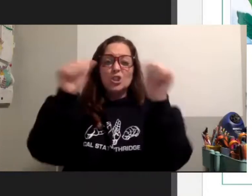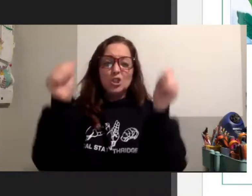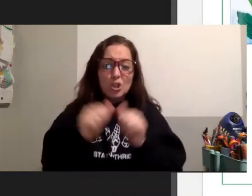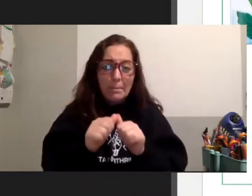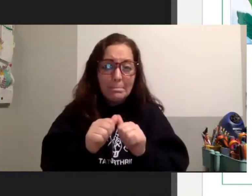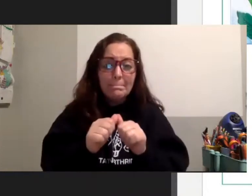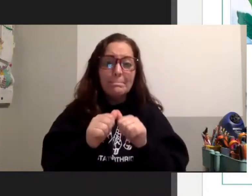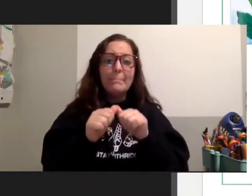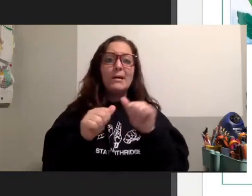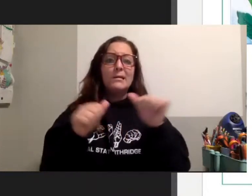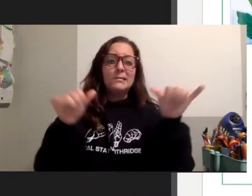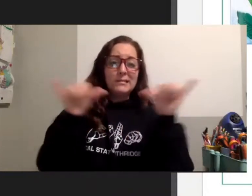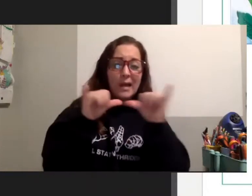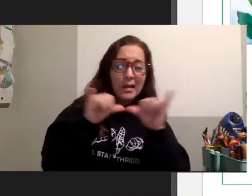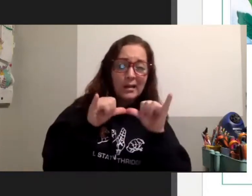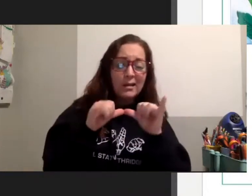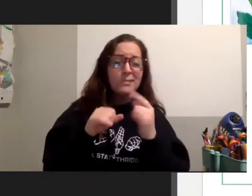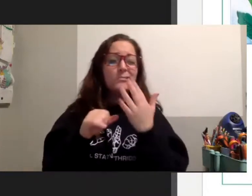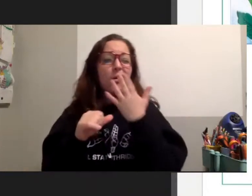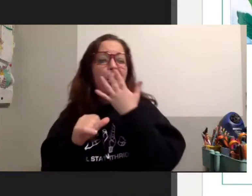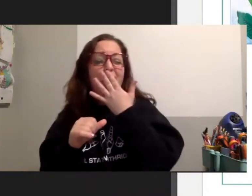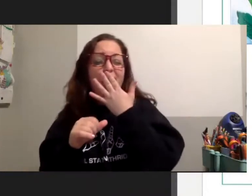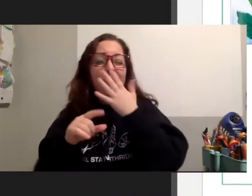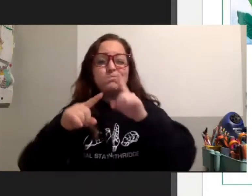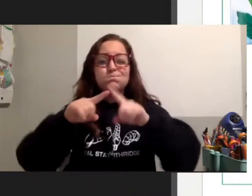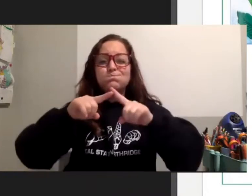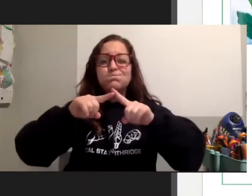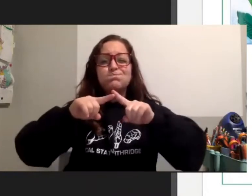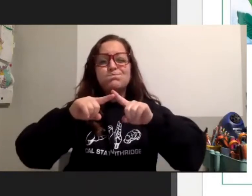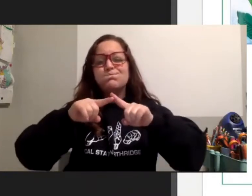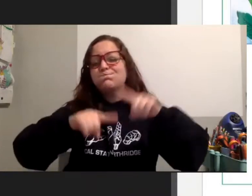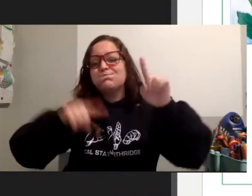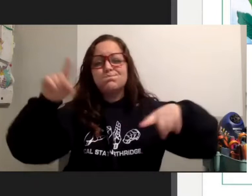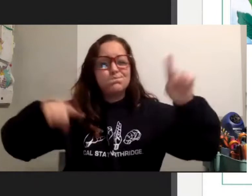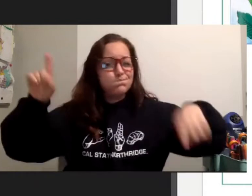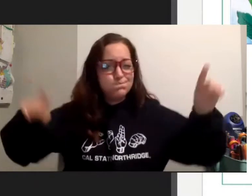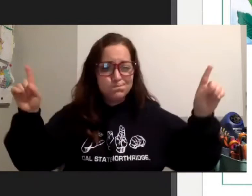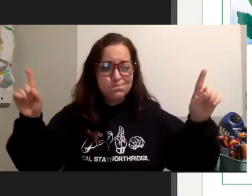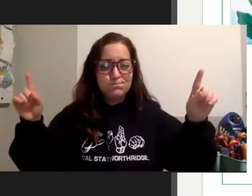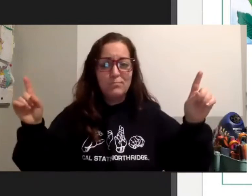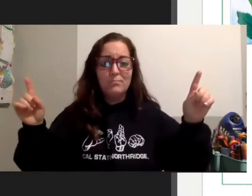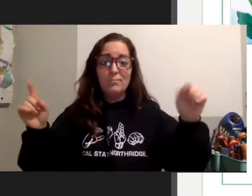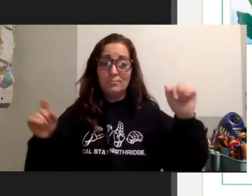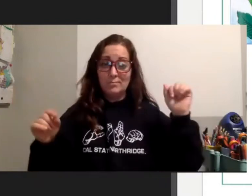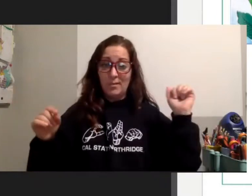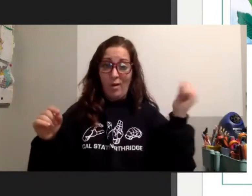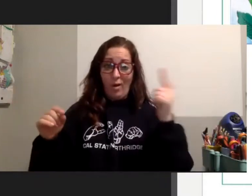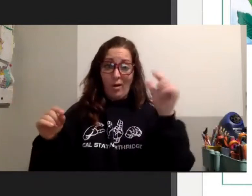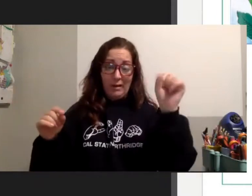Seeds are different shapes, sizes, and colors.